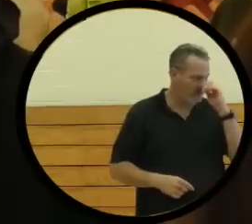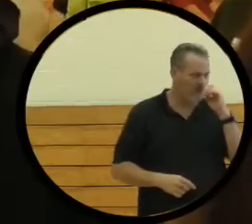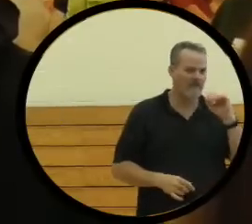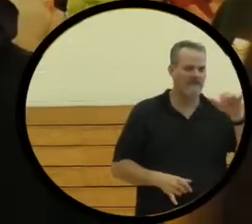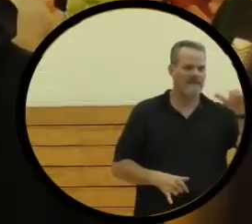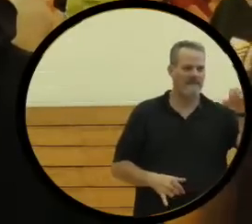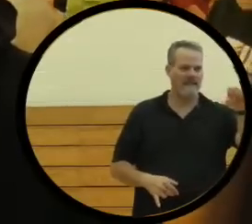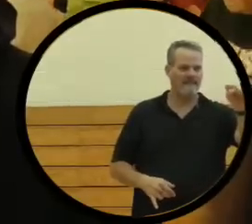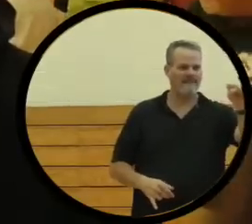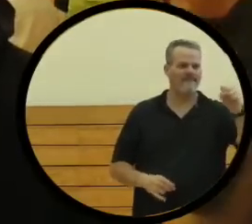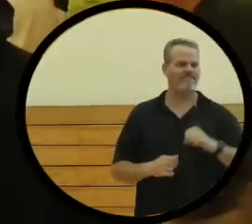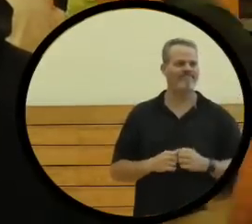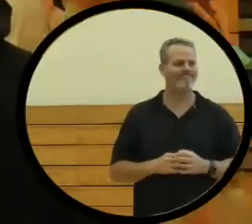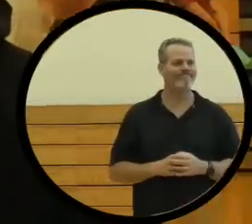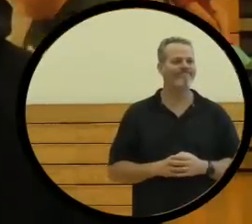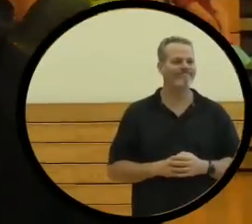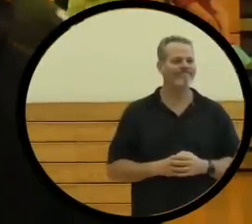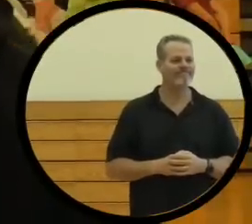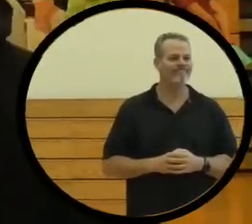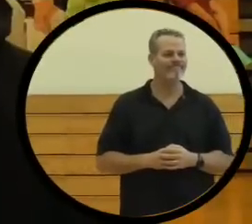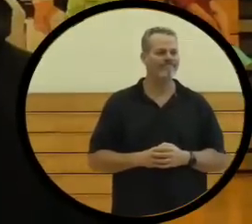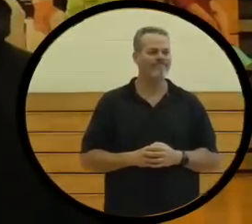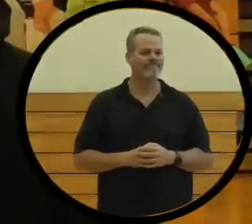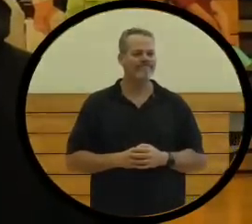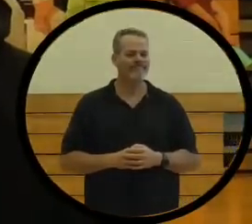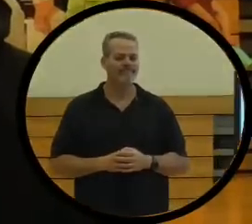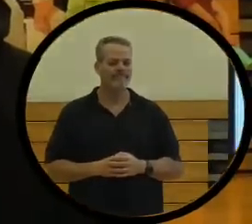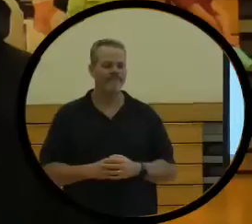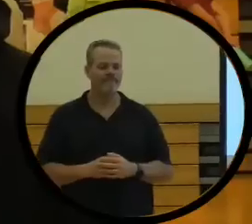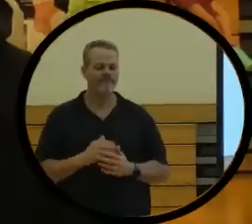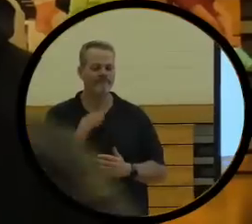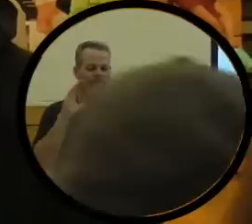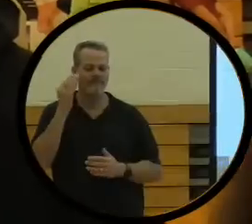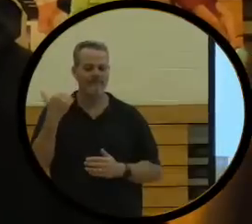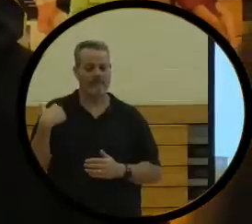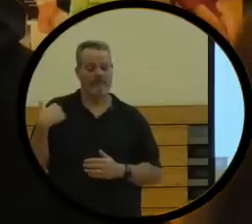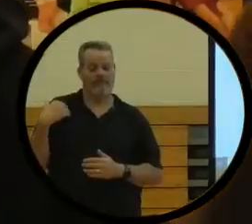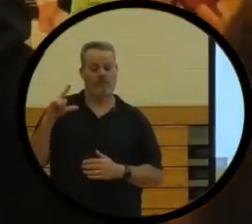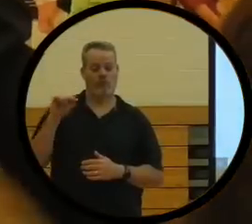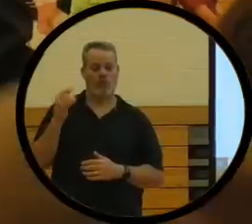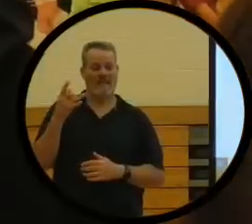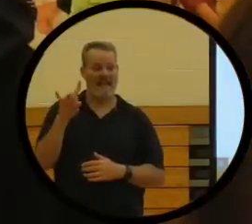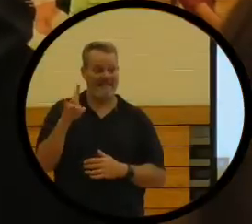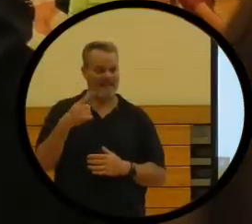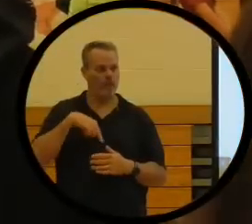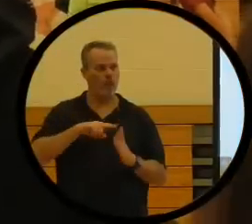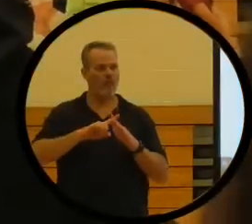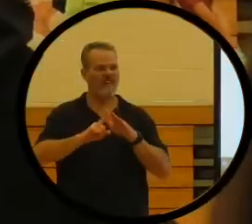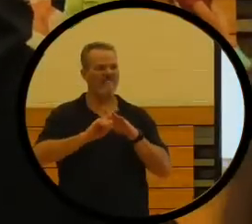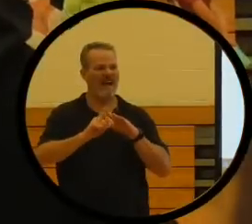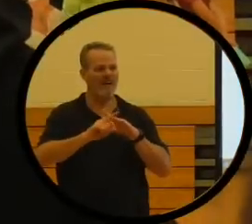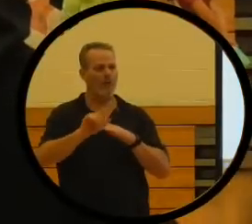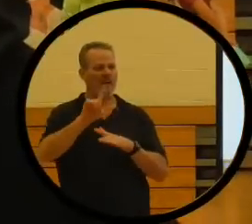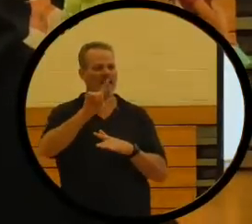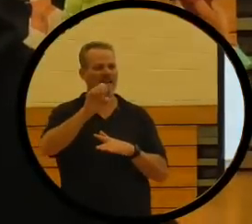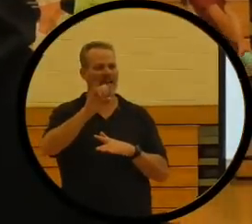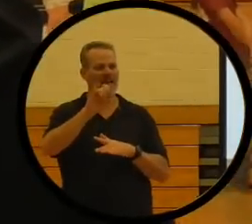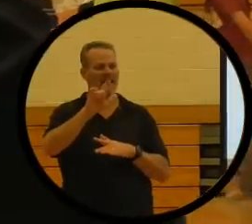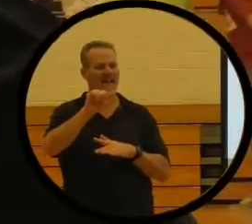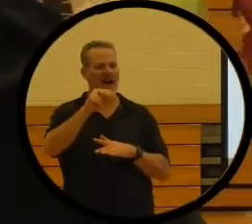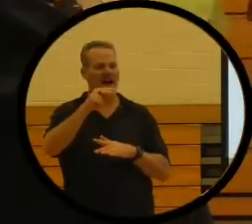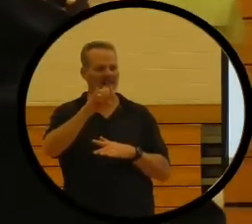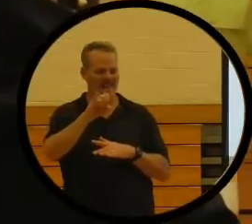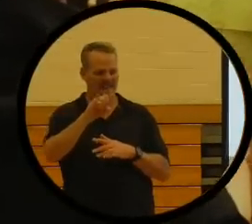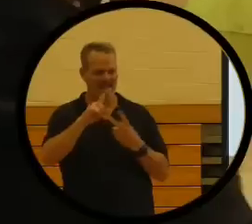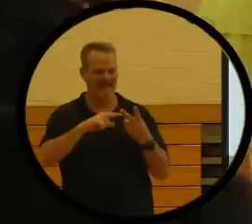I'd say yes. Pretty much, you know, what we did in 2018 when we evacuated Leilani, Kapo'o, and so forth.